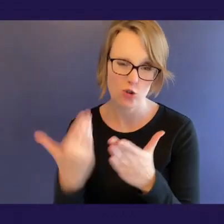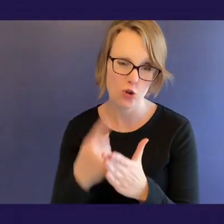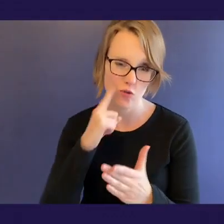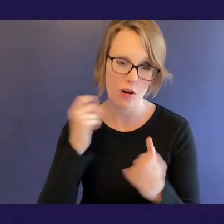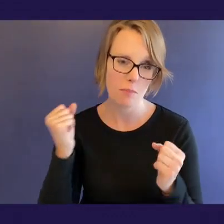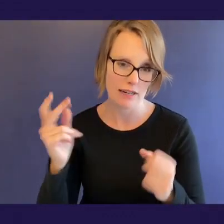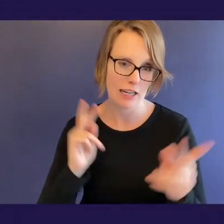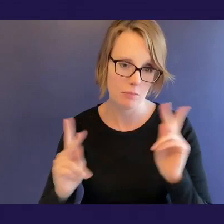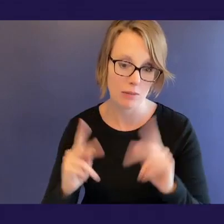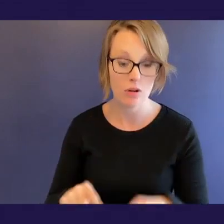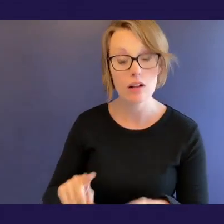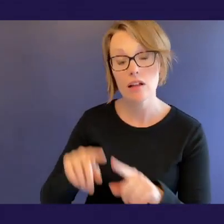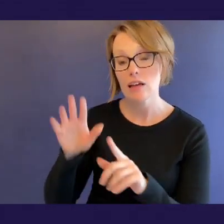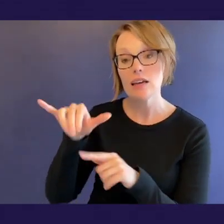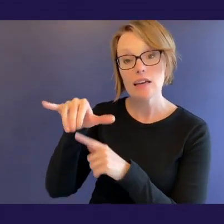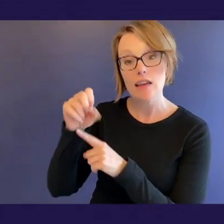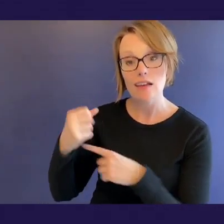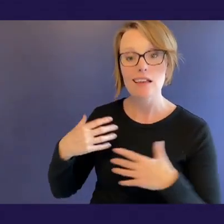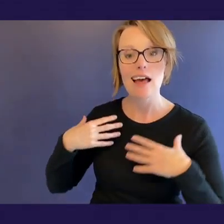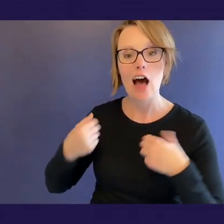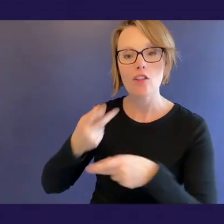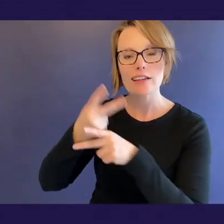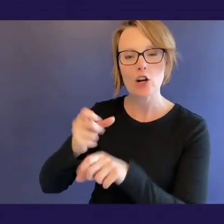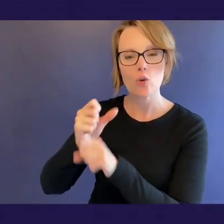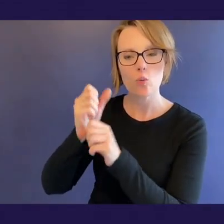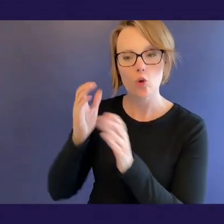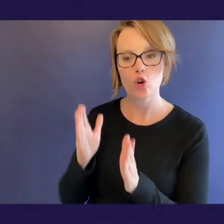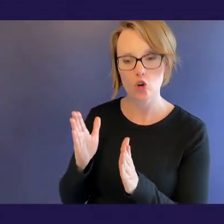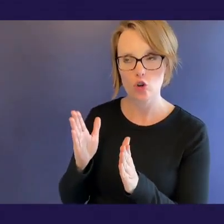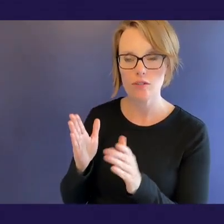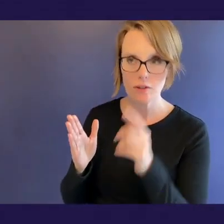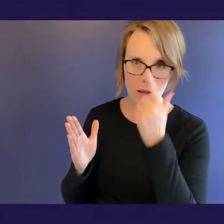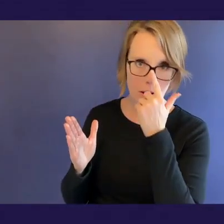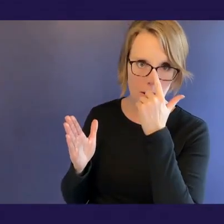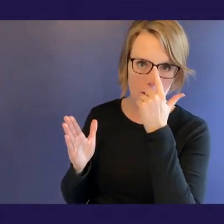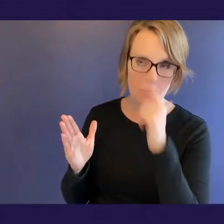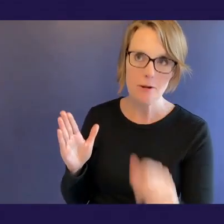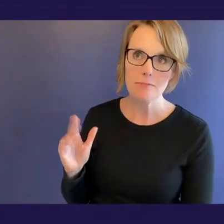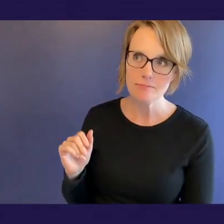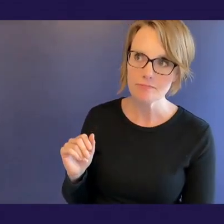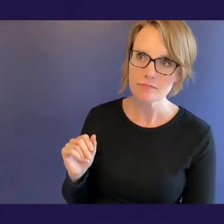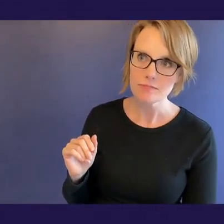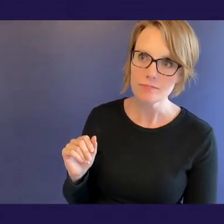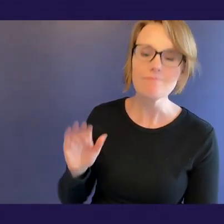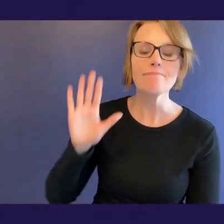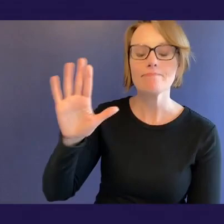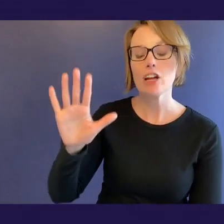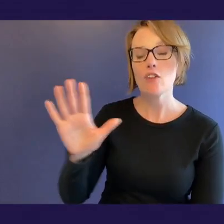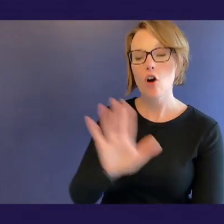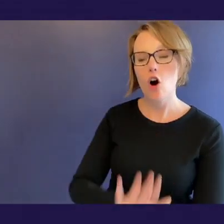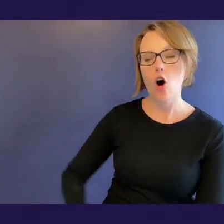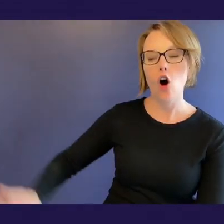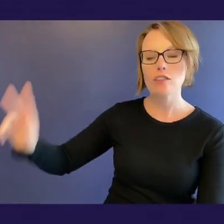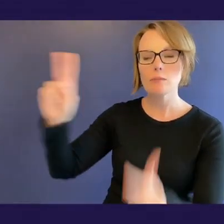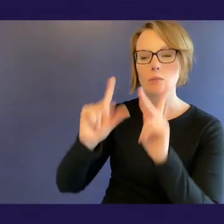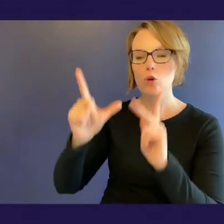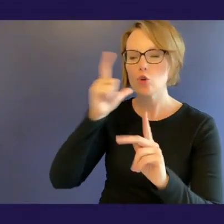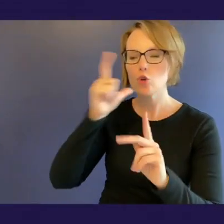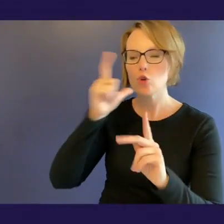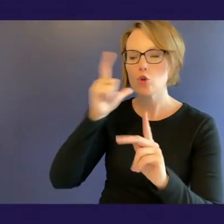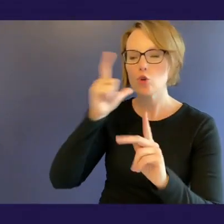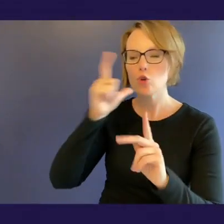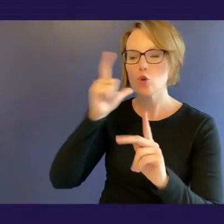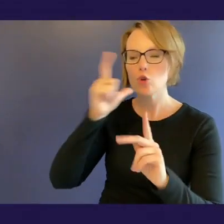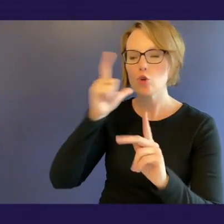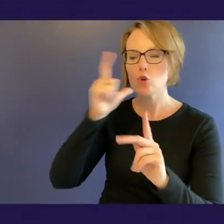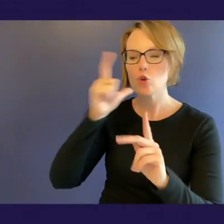yes, healthcare workers make up a very small percentage of the people who are spreading misinformation, health